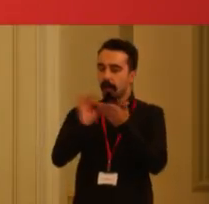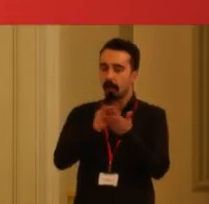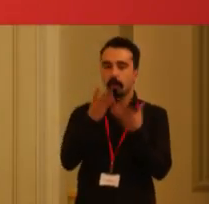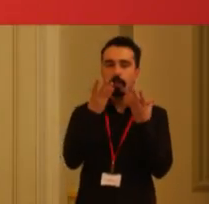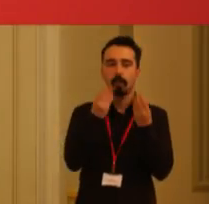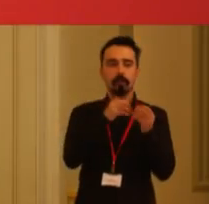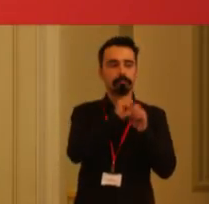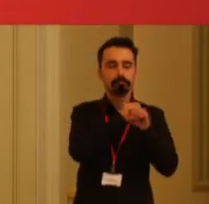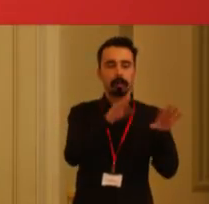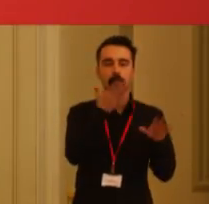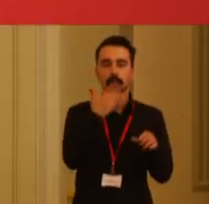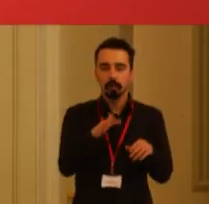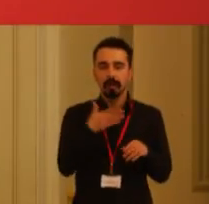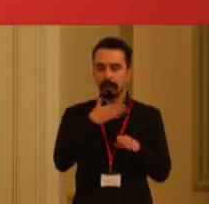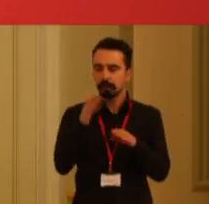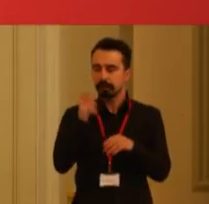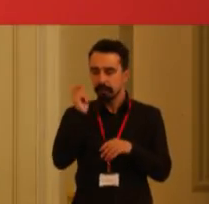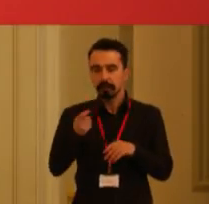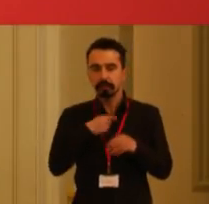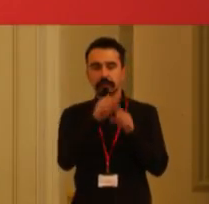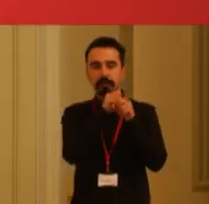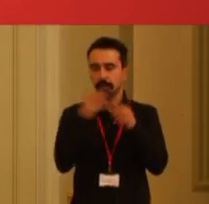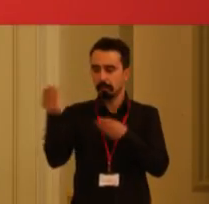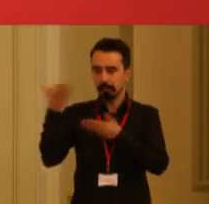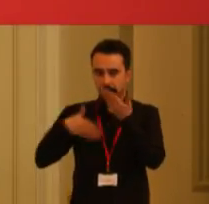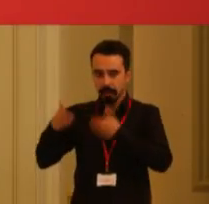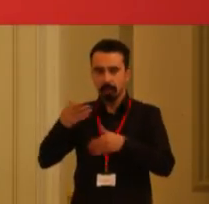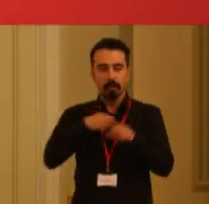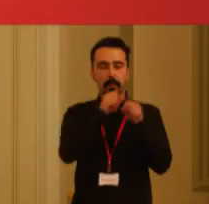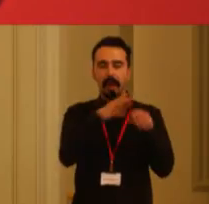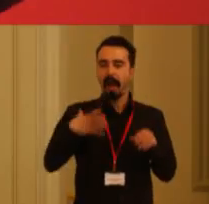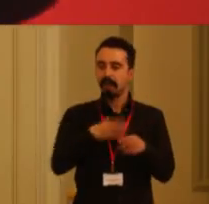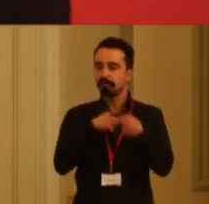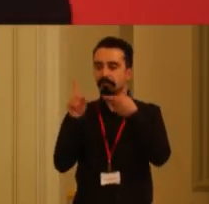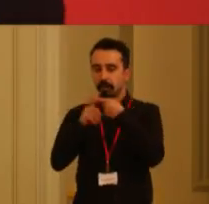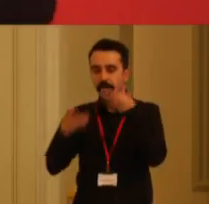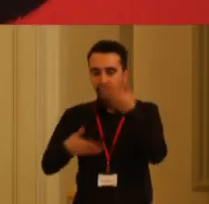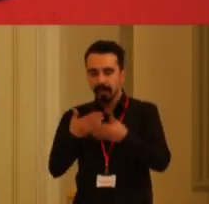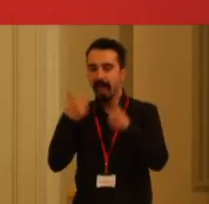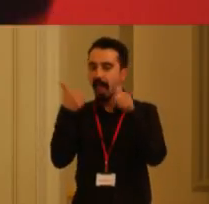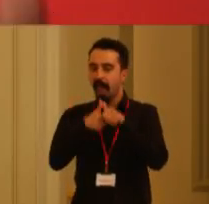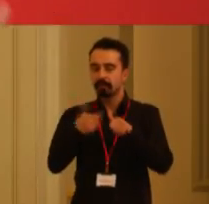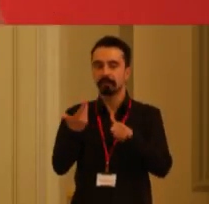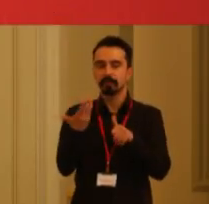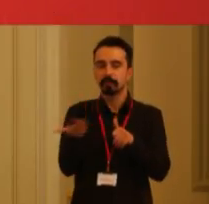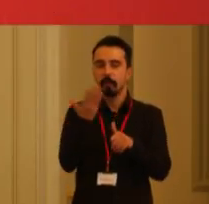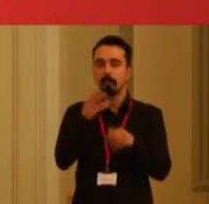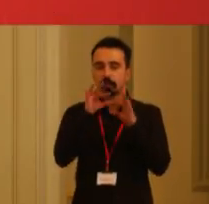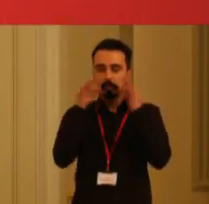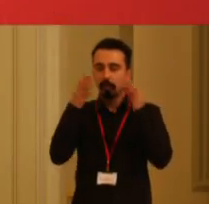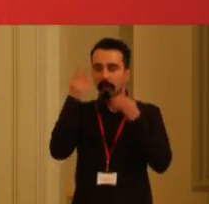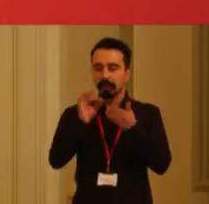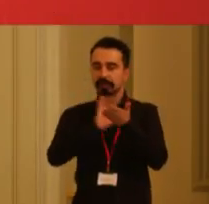marriage. We don't run your story if you have a very happy marriage with kids and things. Who is like incredibly